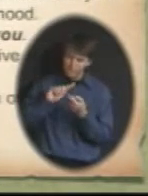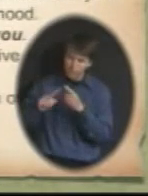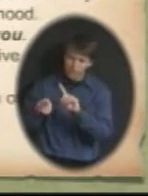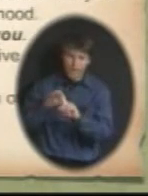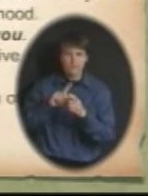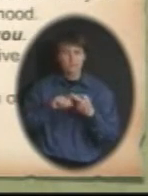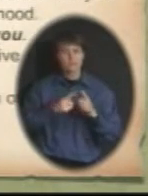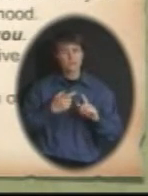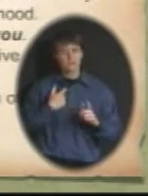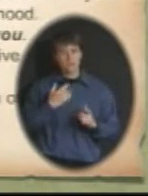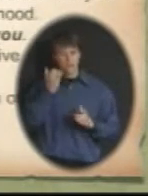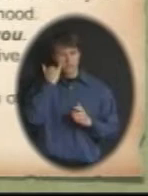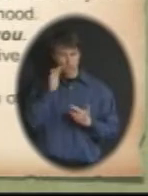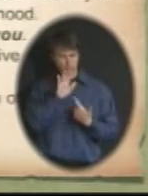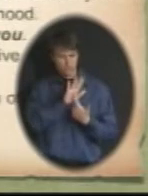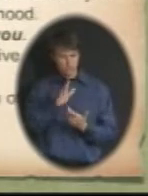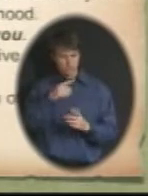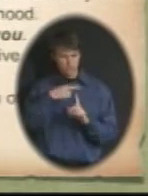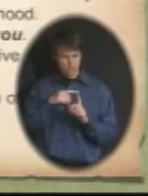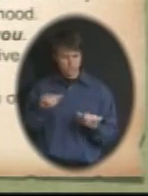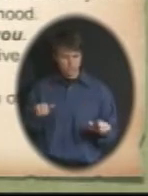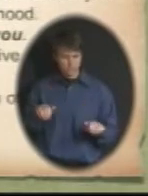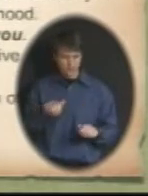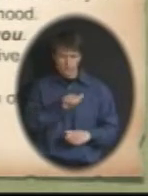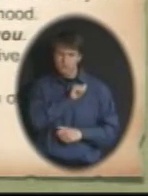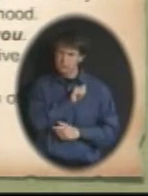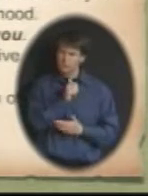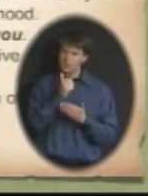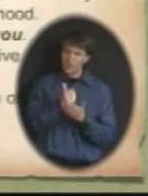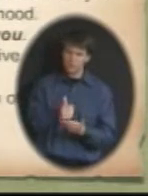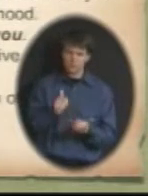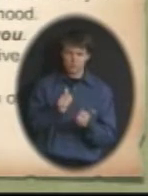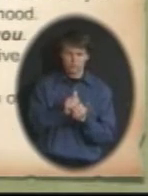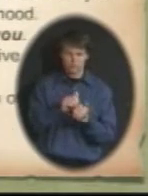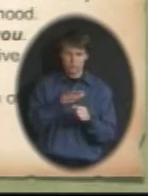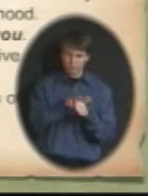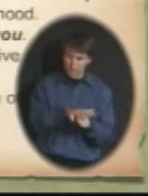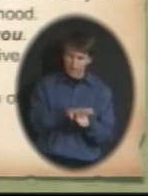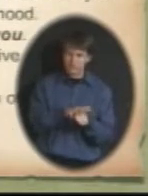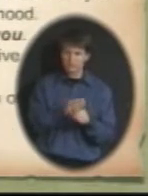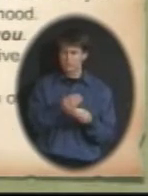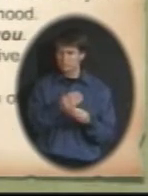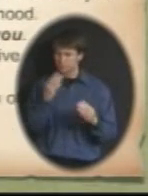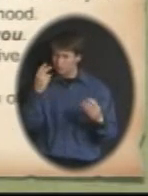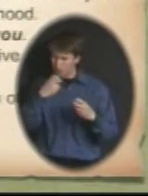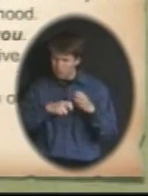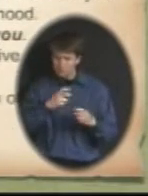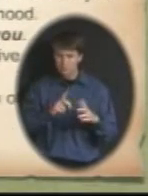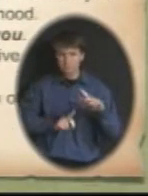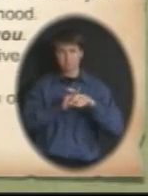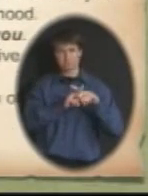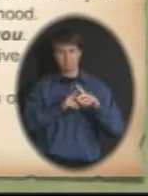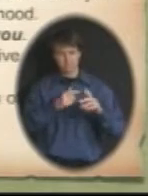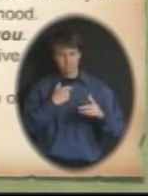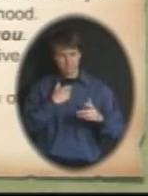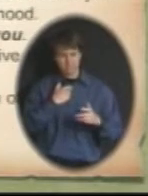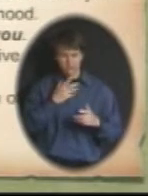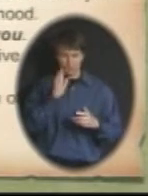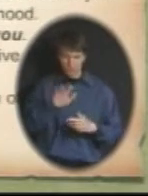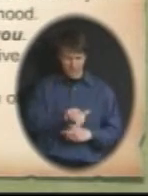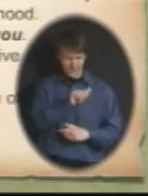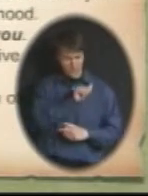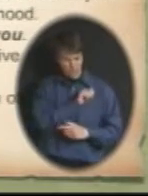Projecting a positive attitude helps one handle stress and troubles better than having a negative attitude. The attitude you carry reflects on